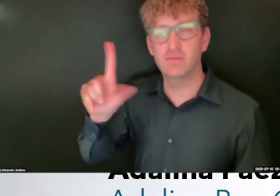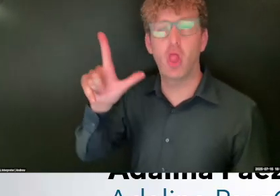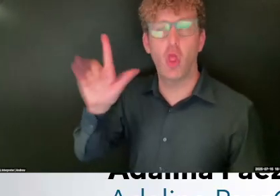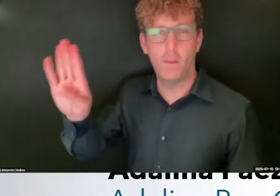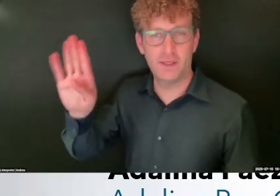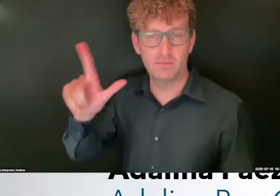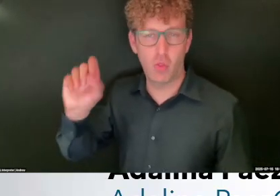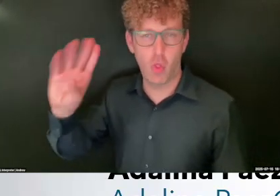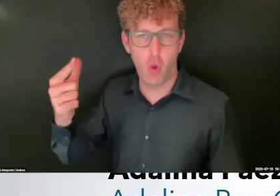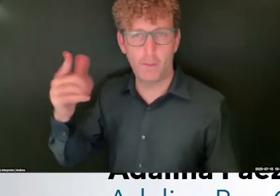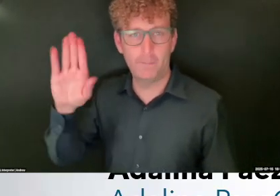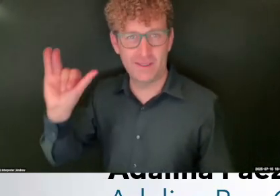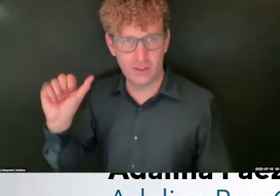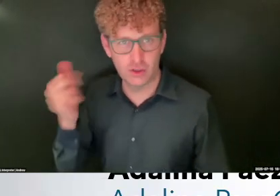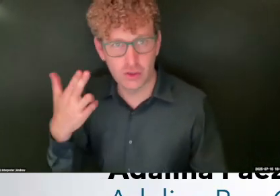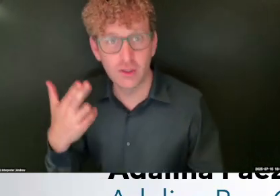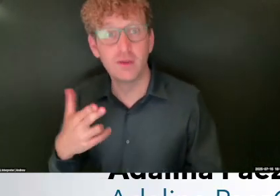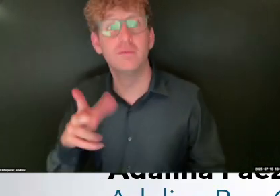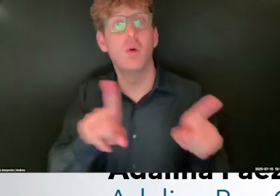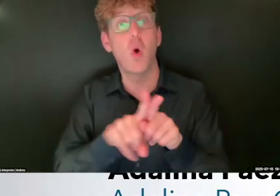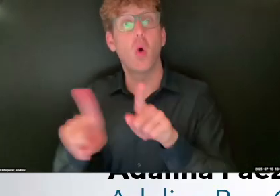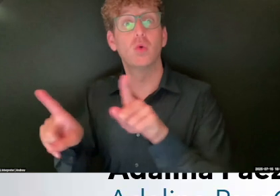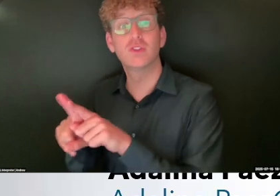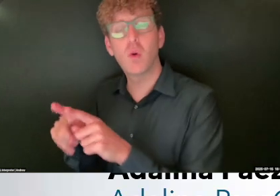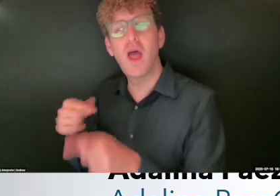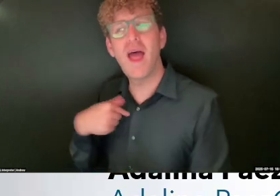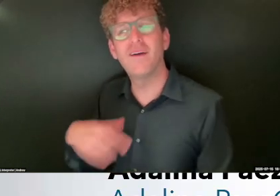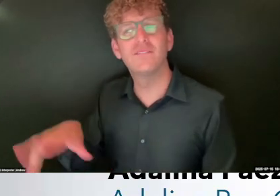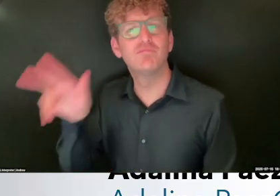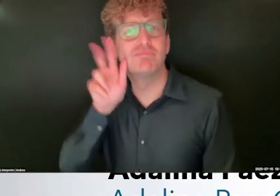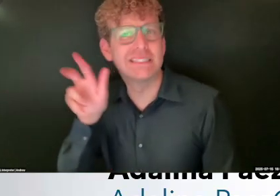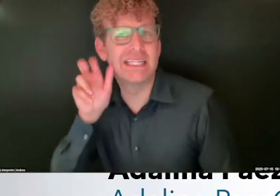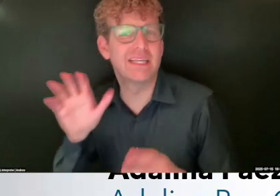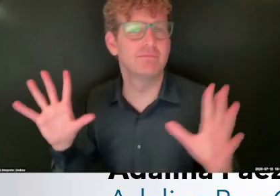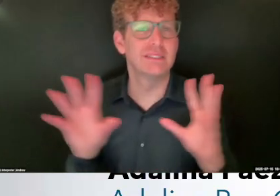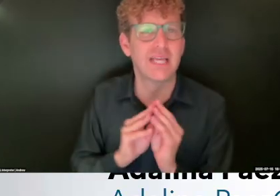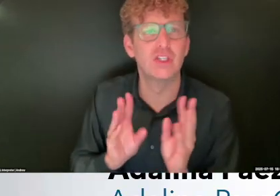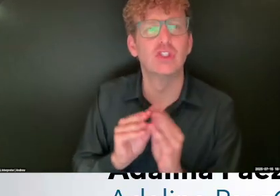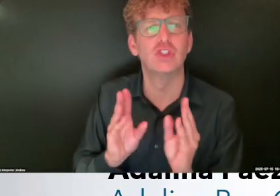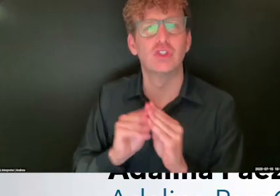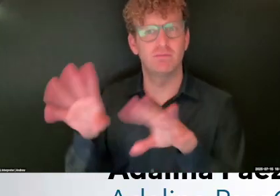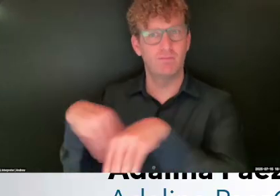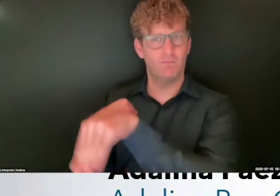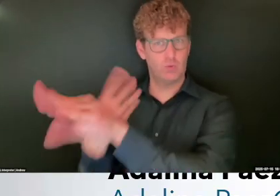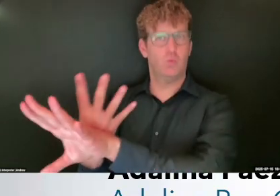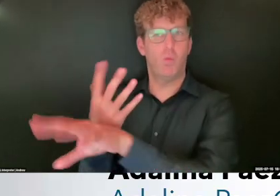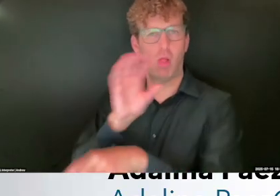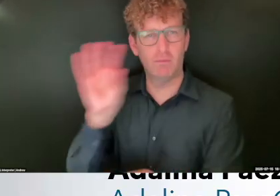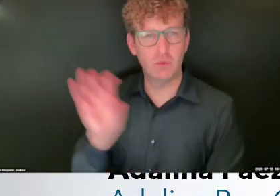Additionally, there will be one listening session that will be held virtually during the evening, though that meeting has not yet been